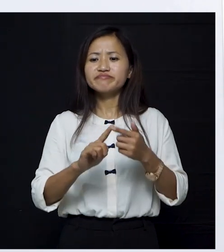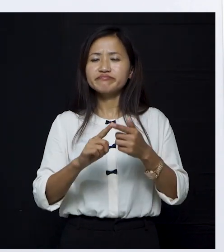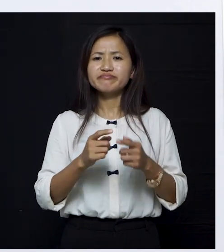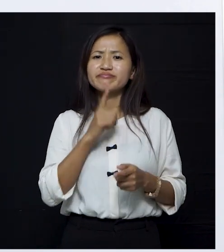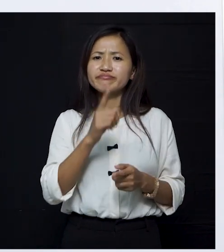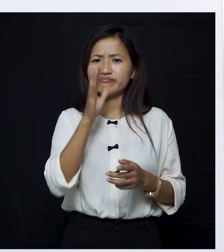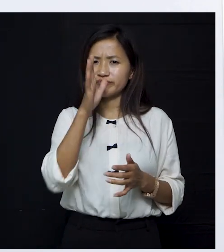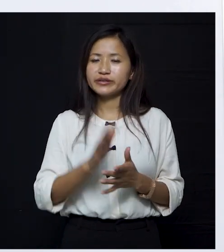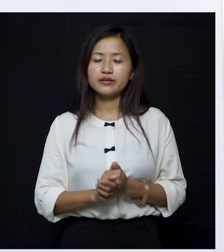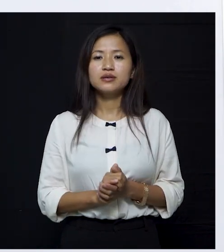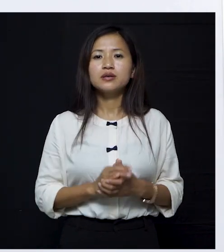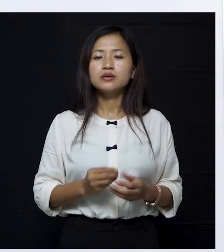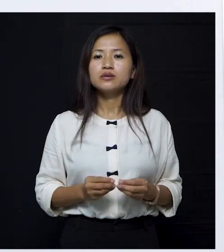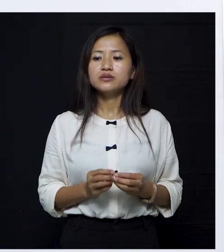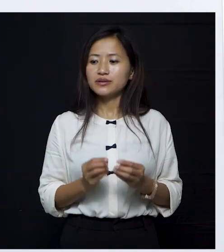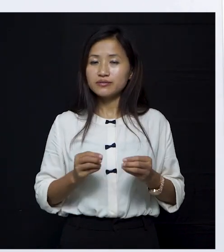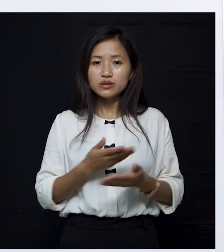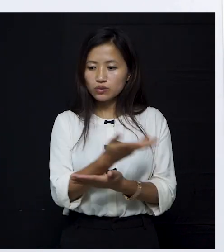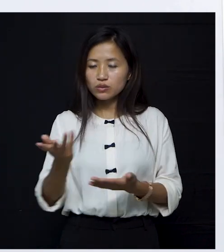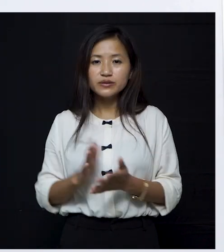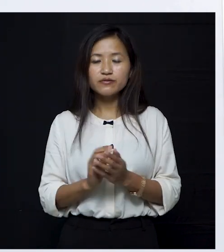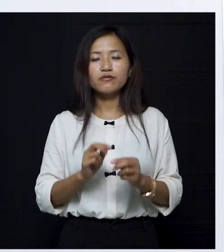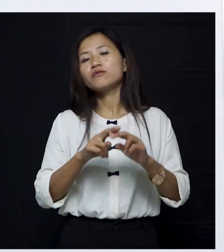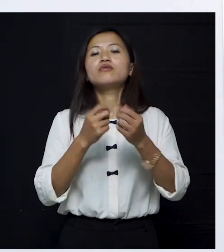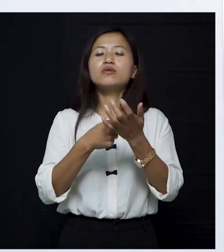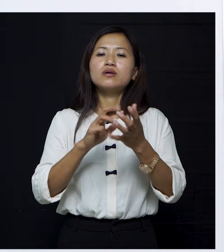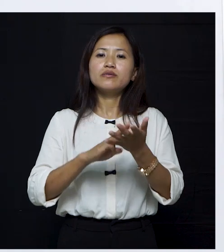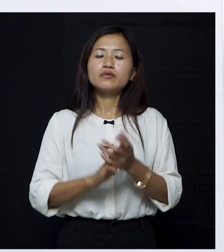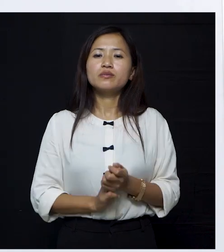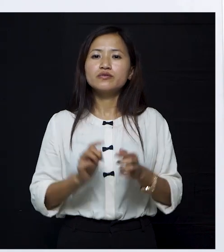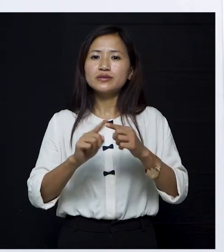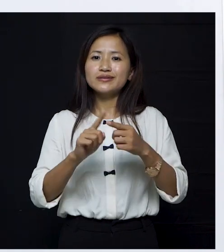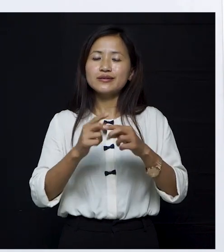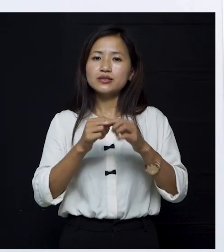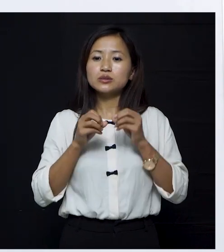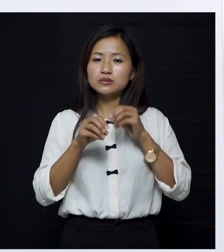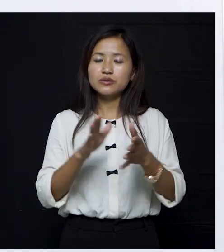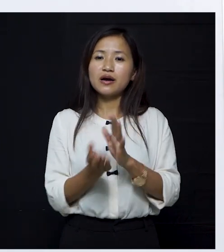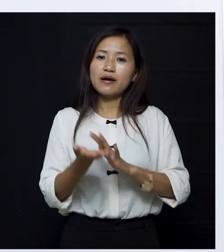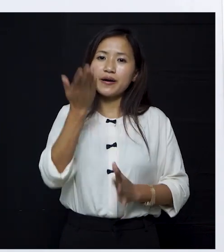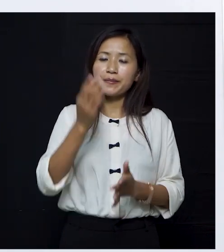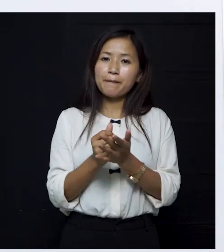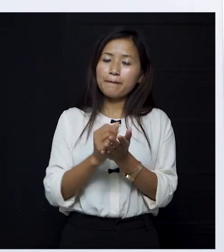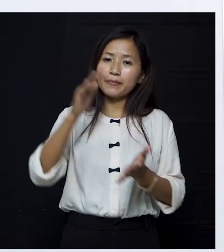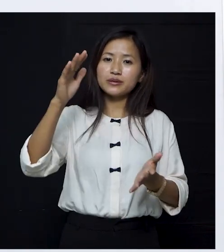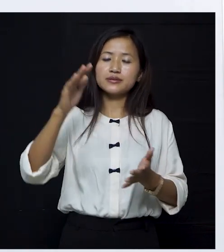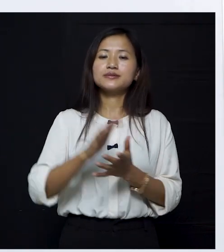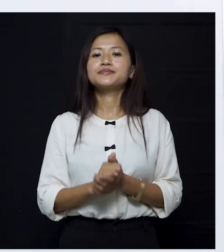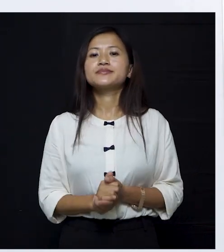also another form of exploitation, okay, high prices. Then the fourth one is, we call it